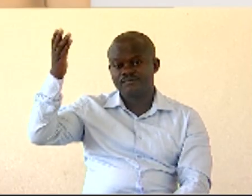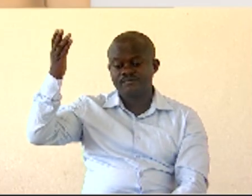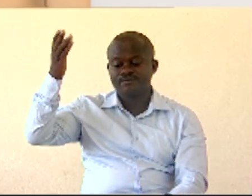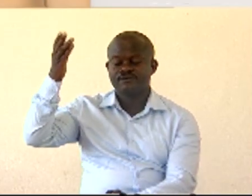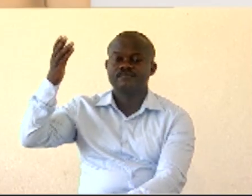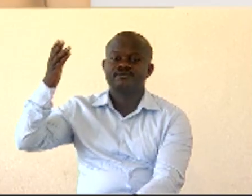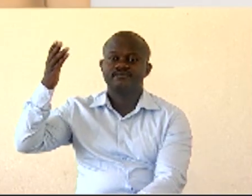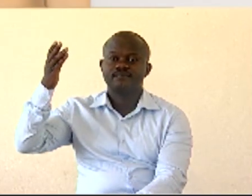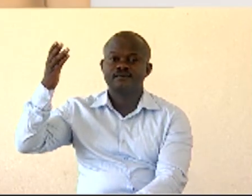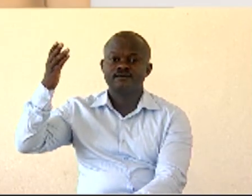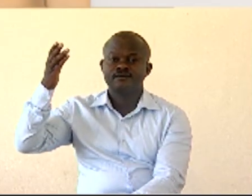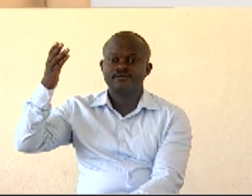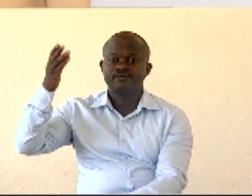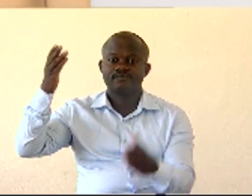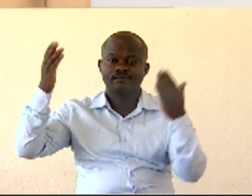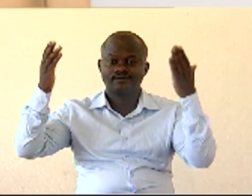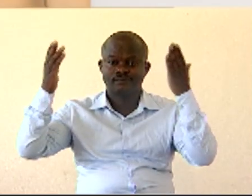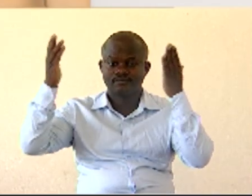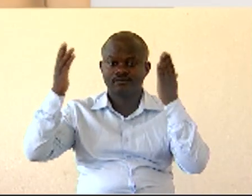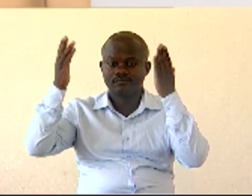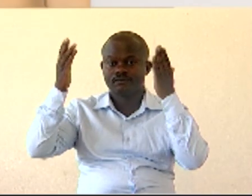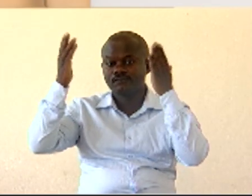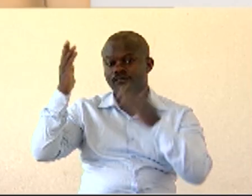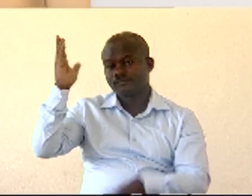the photo picked, where I picked the photo from?